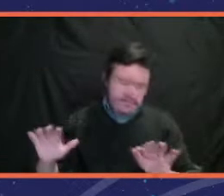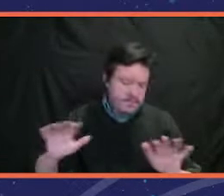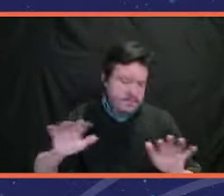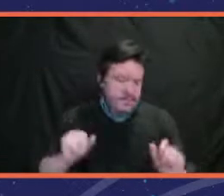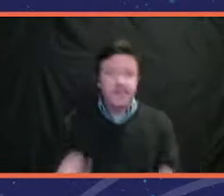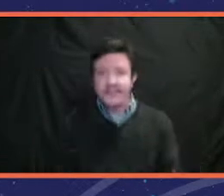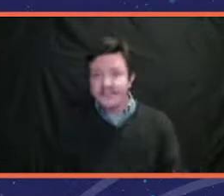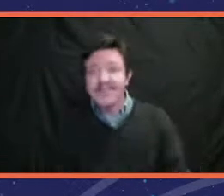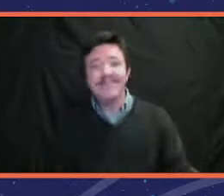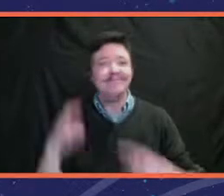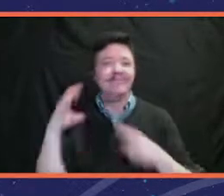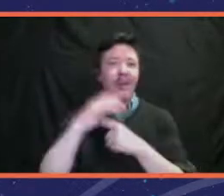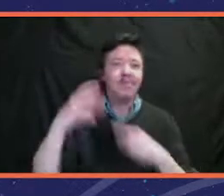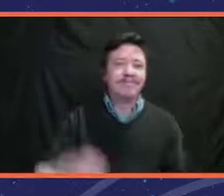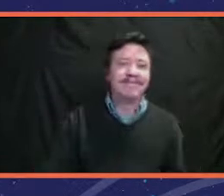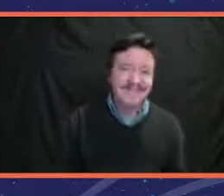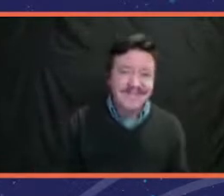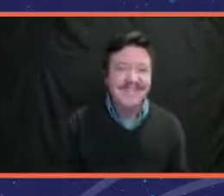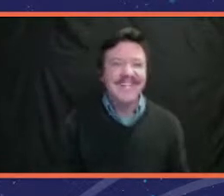Dope. So,